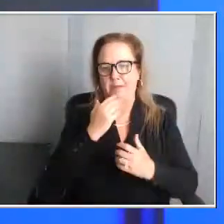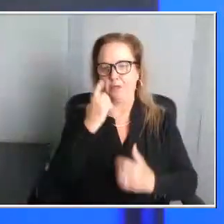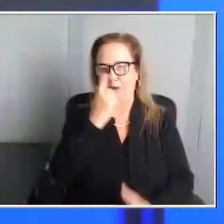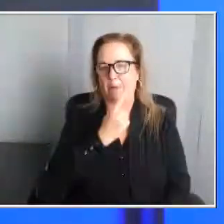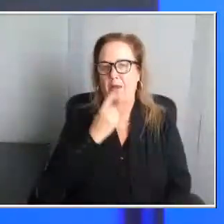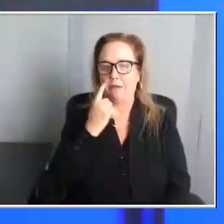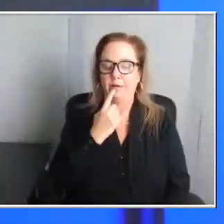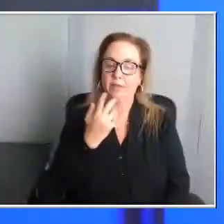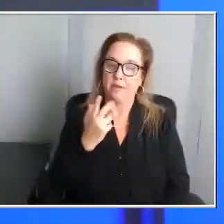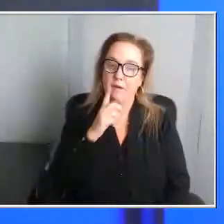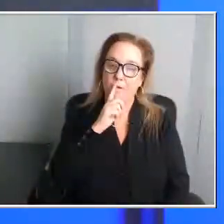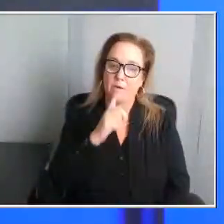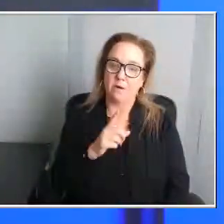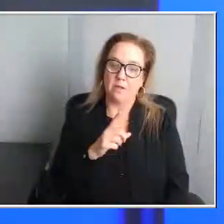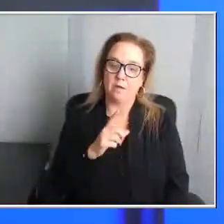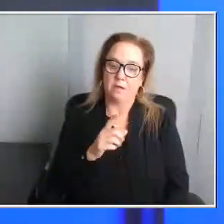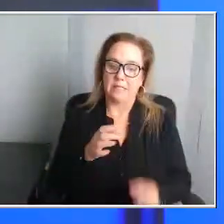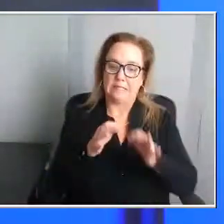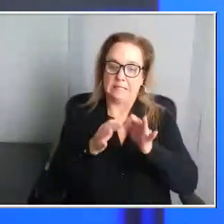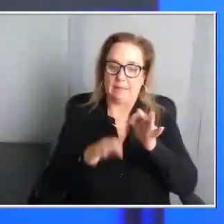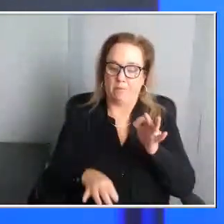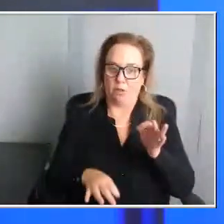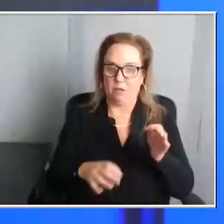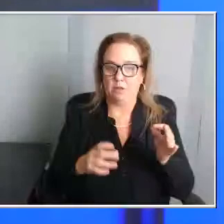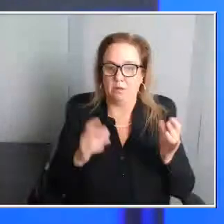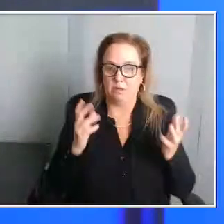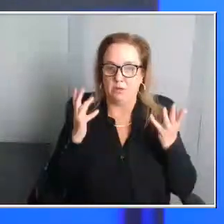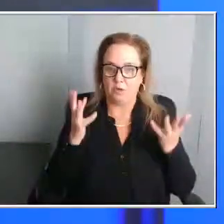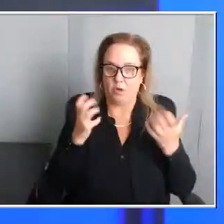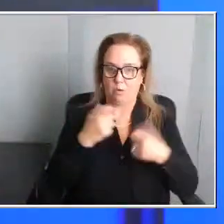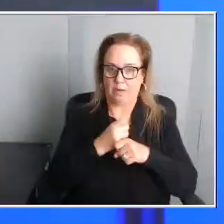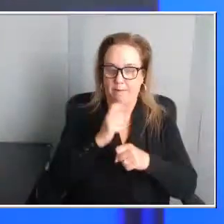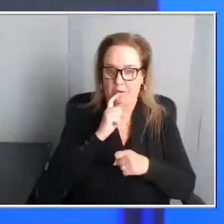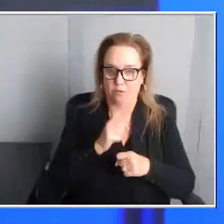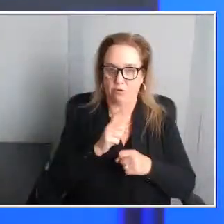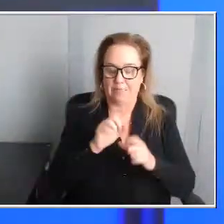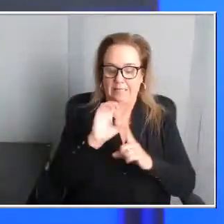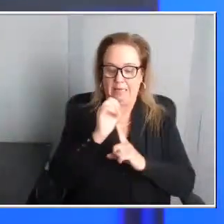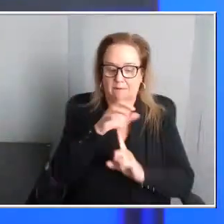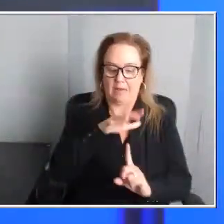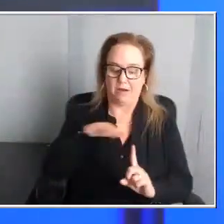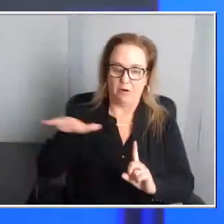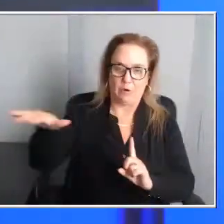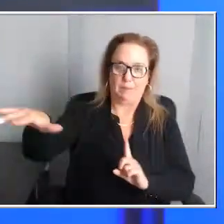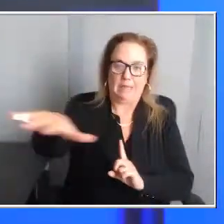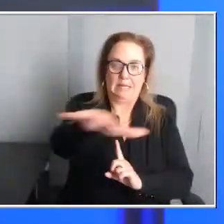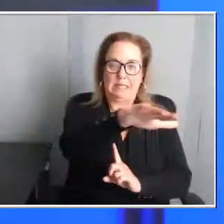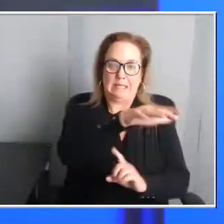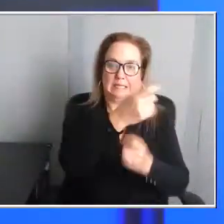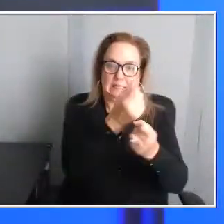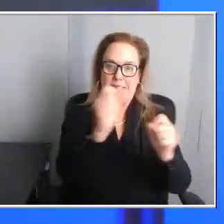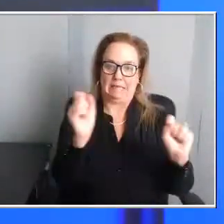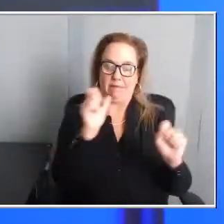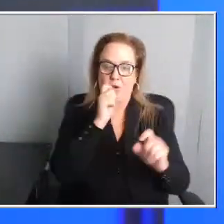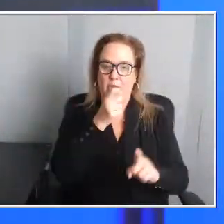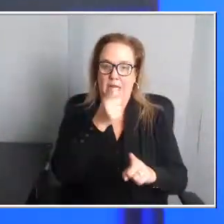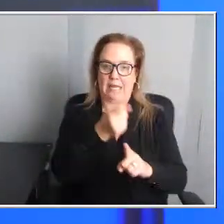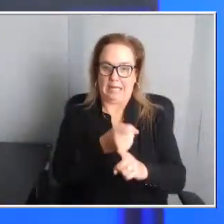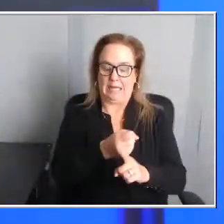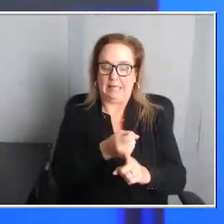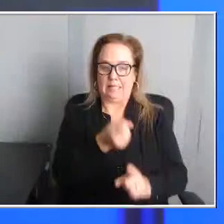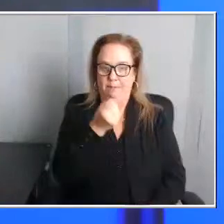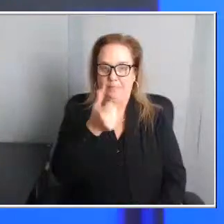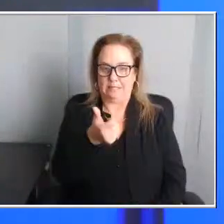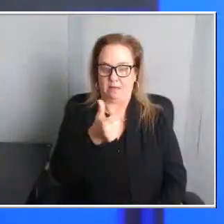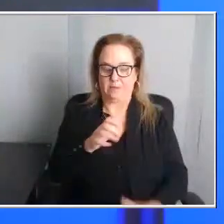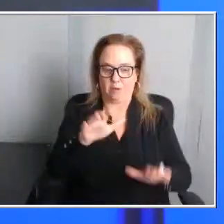So really, it's pretty simple. You want to make sure that the environment around the person is safe, that they're not going to hit themselves. So, you know, lowering